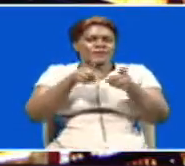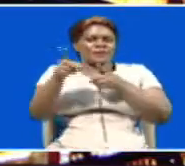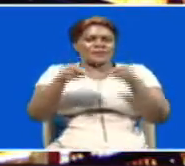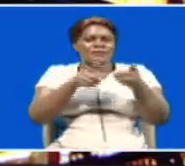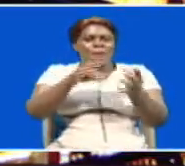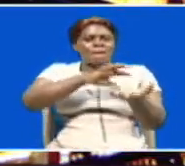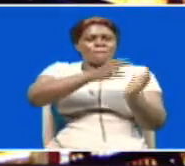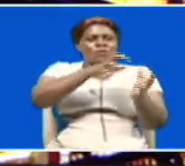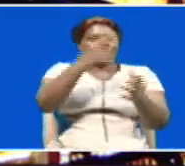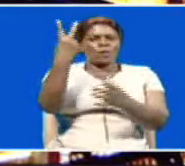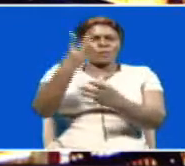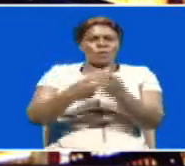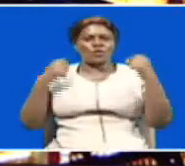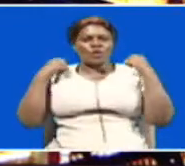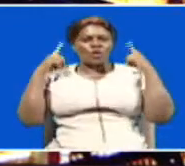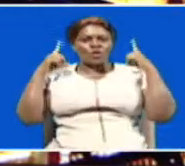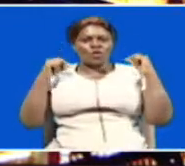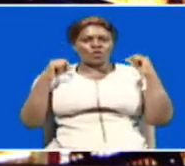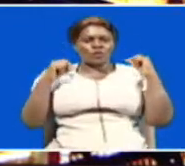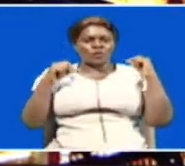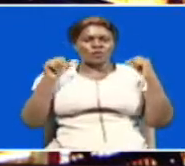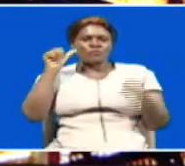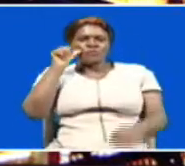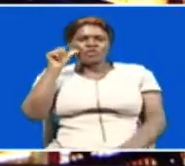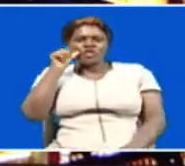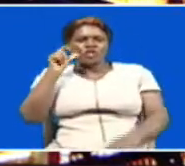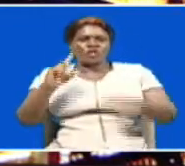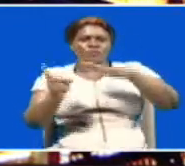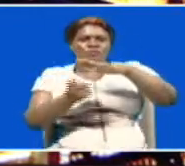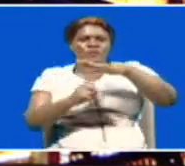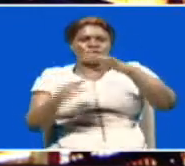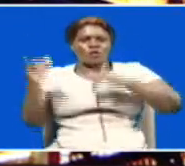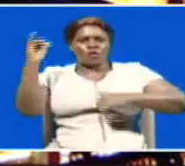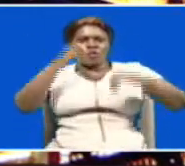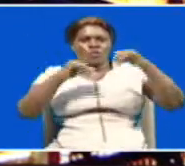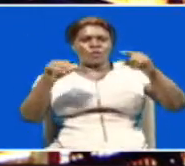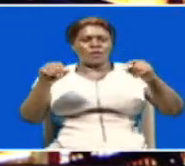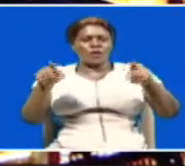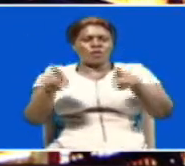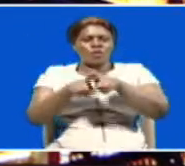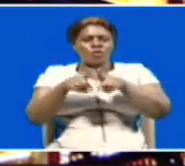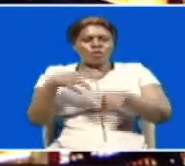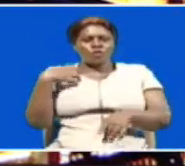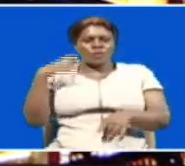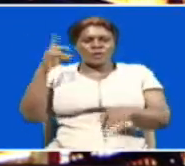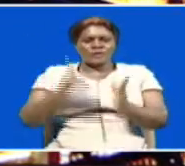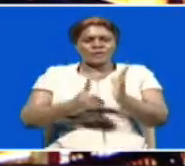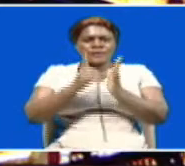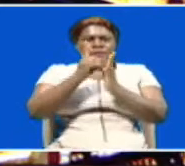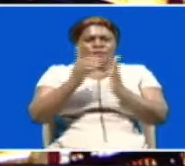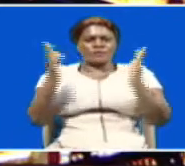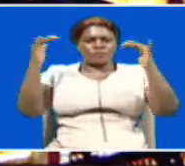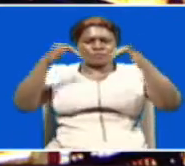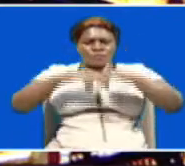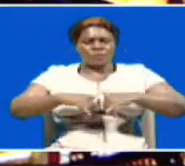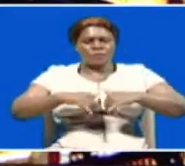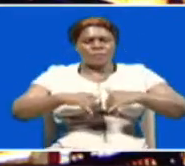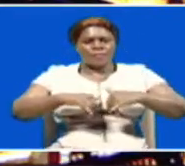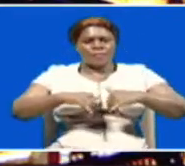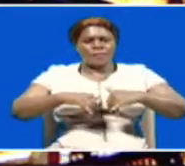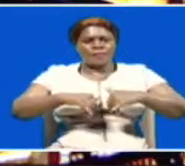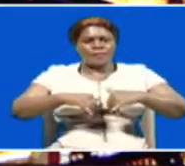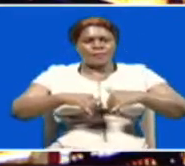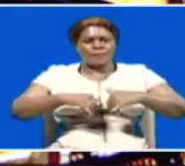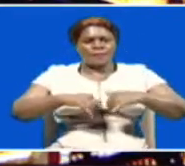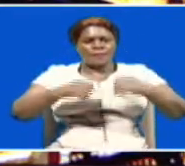Kipchumba Murkomen have hosted the British Minister for Foreign, Commonwealth and Development Office, Andrew Mitchell, on a site visit of the